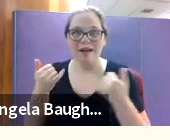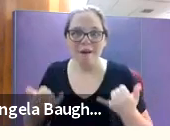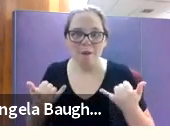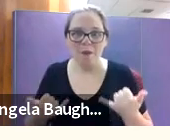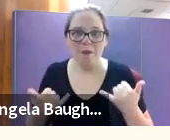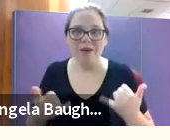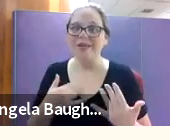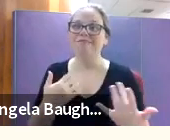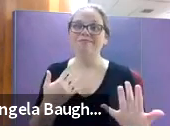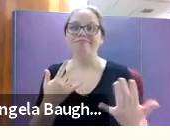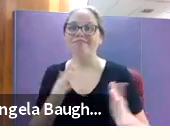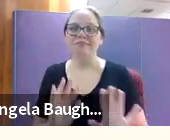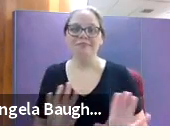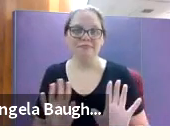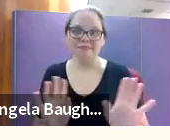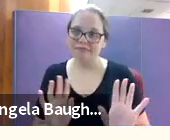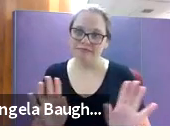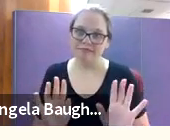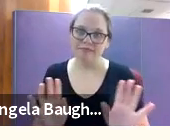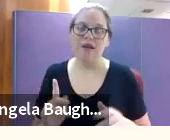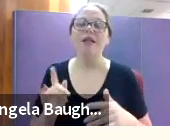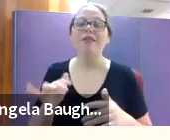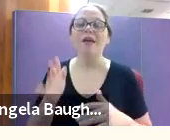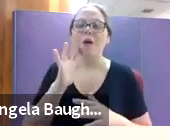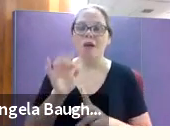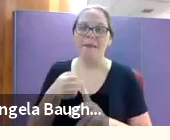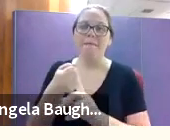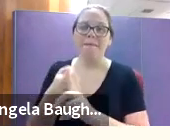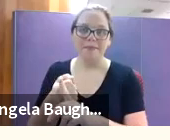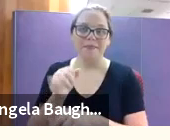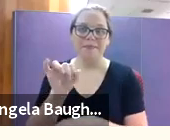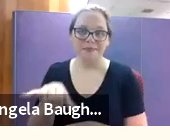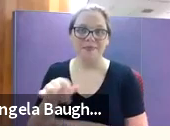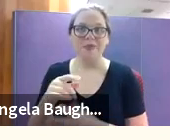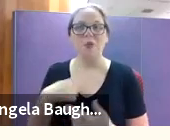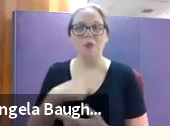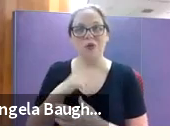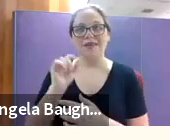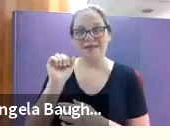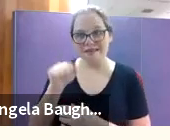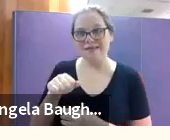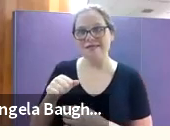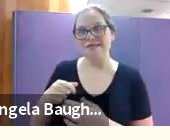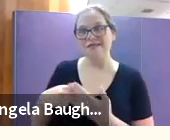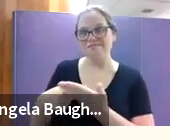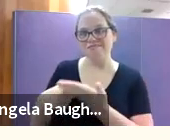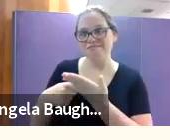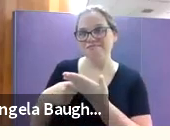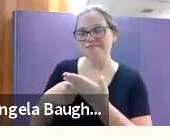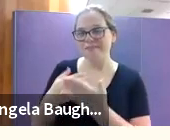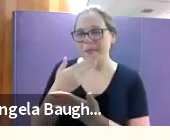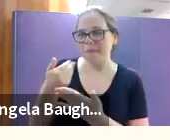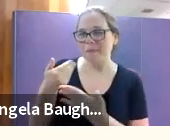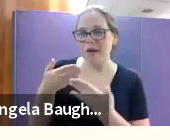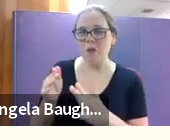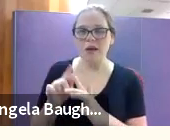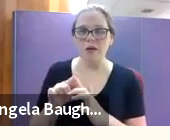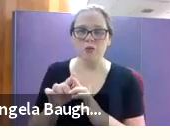not waiting. Because that will impact that. So we can certainly talk about the best way to do that.